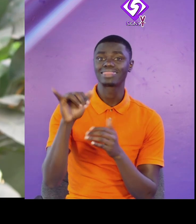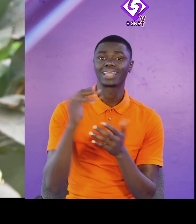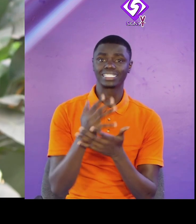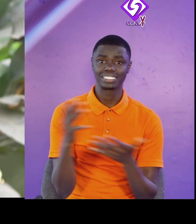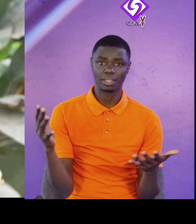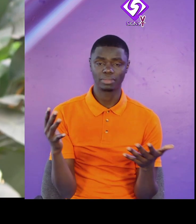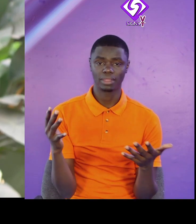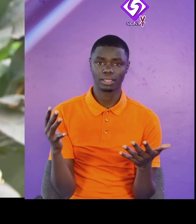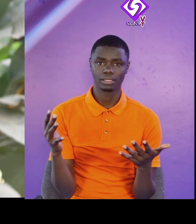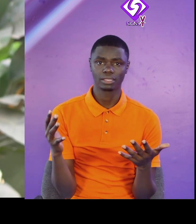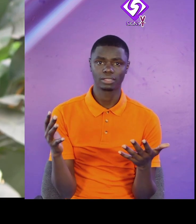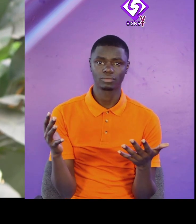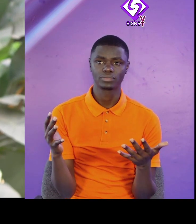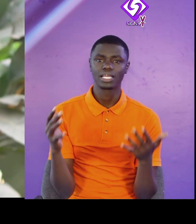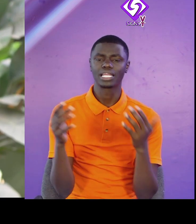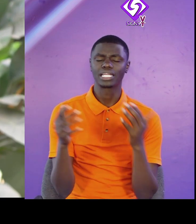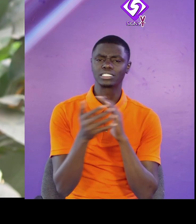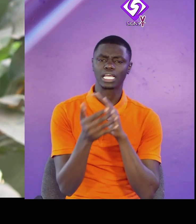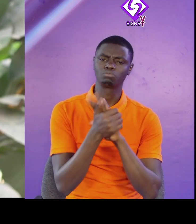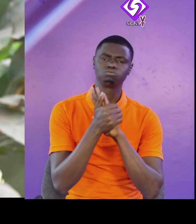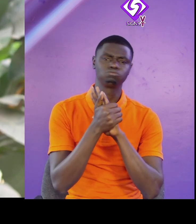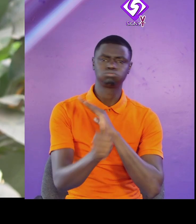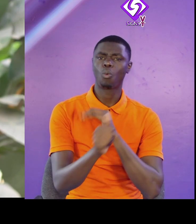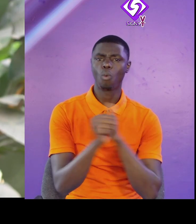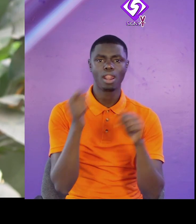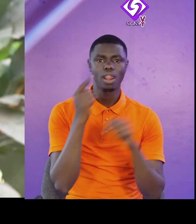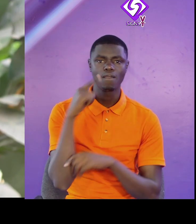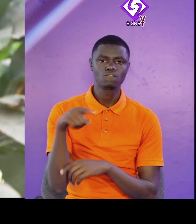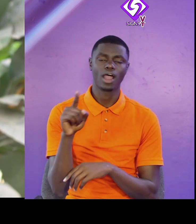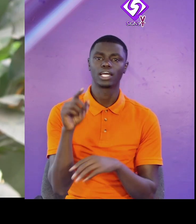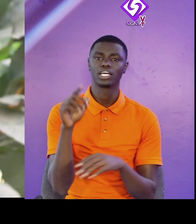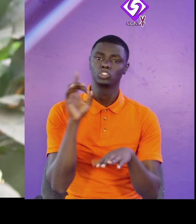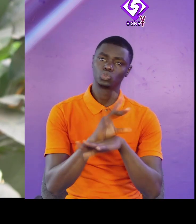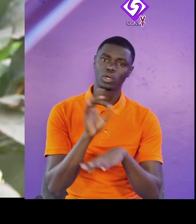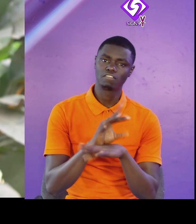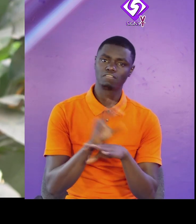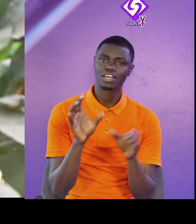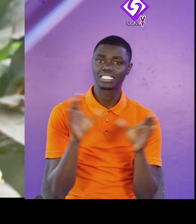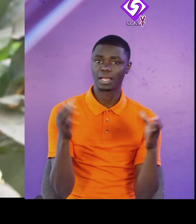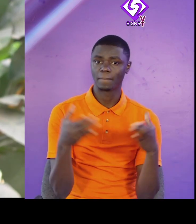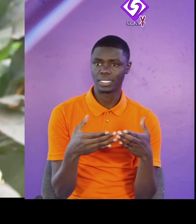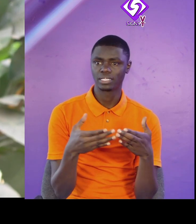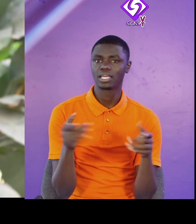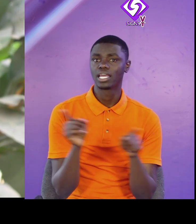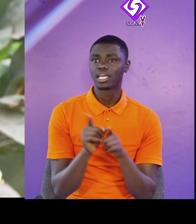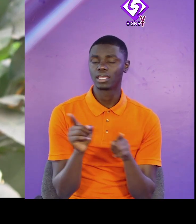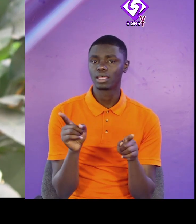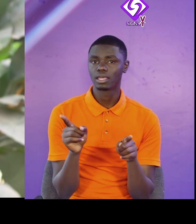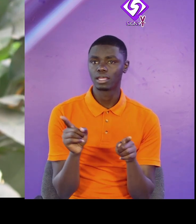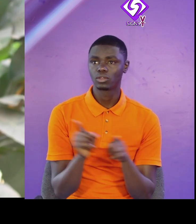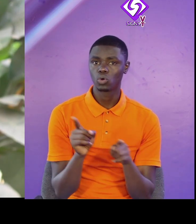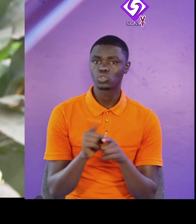is well equipped for her to advise companies, especially human resources